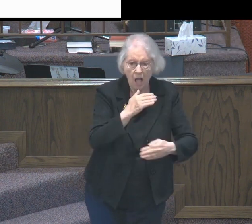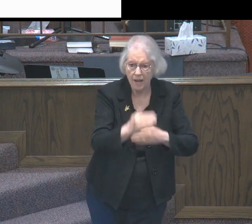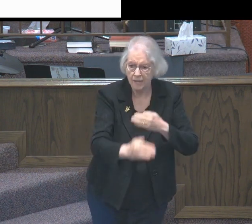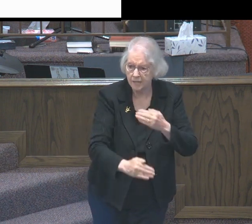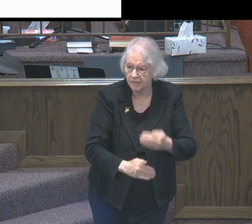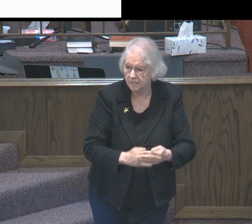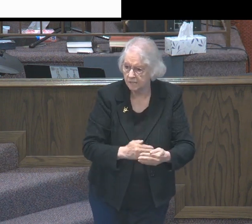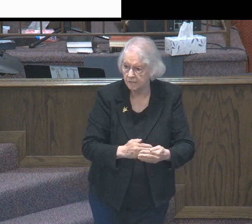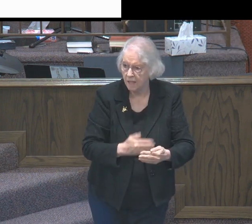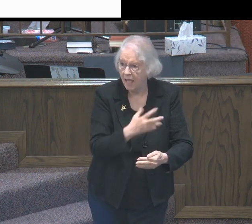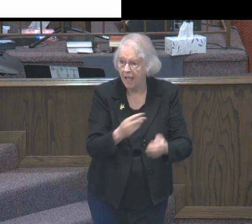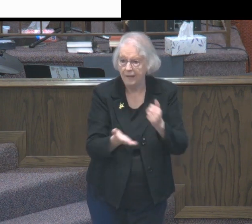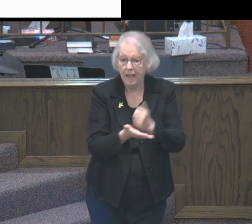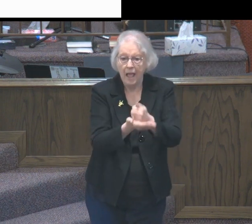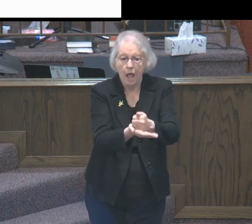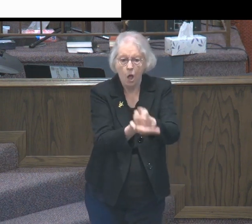That's